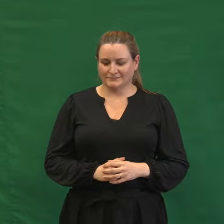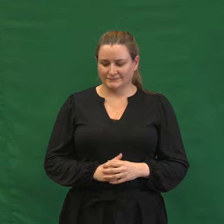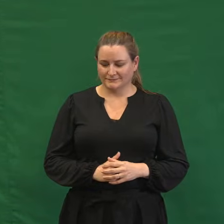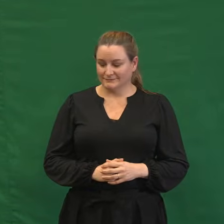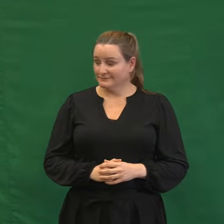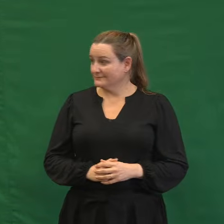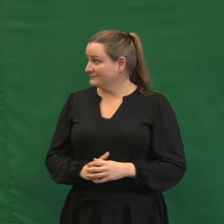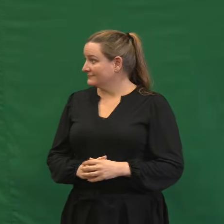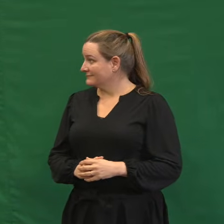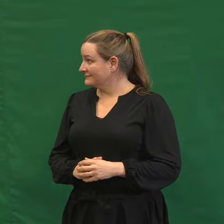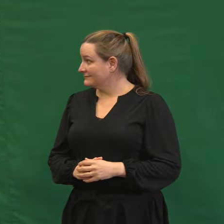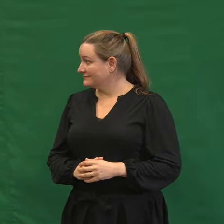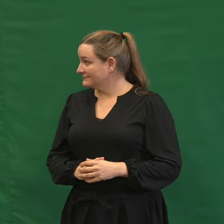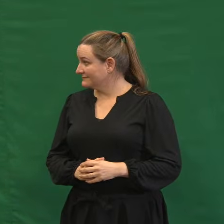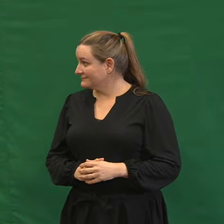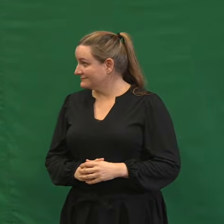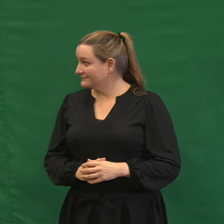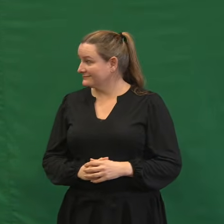Okay.